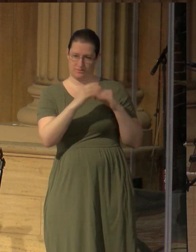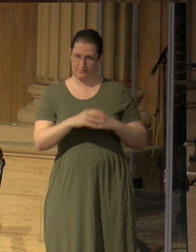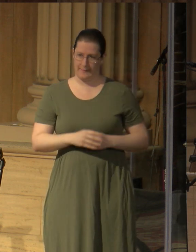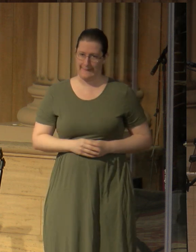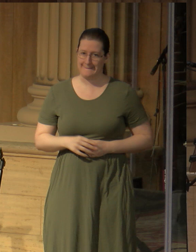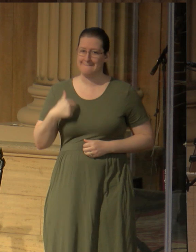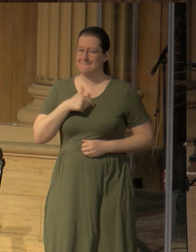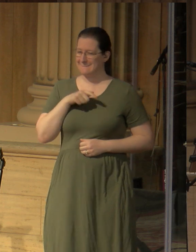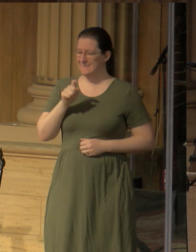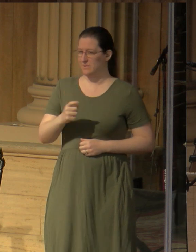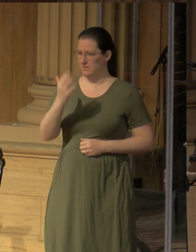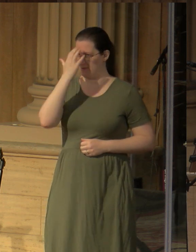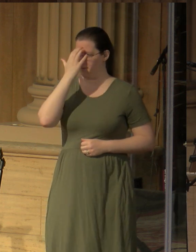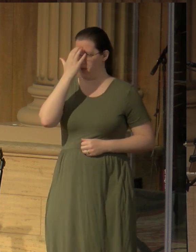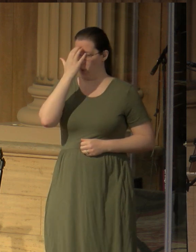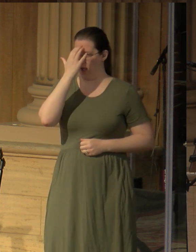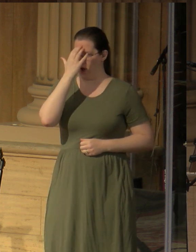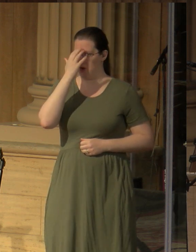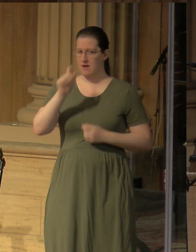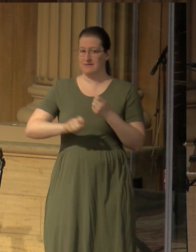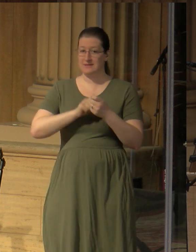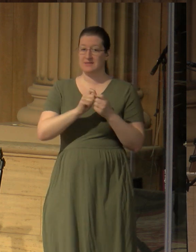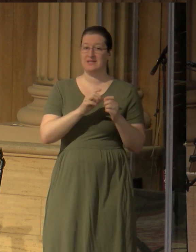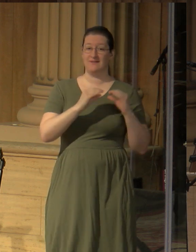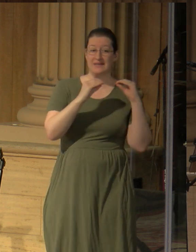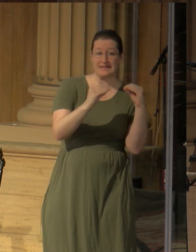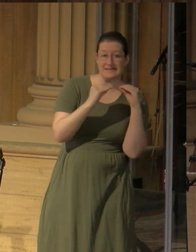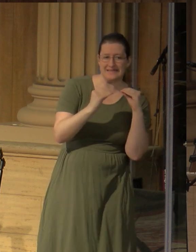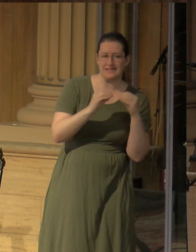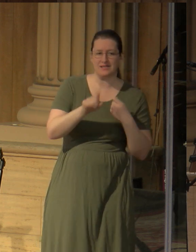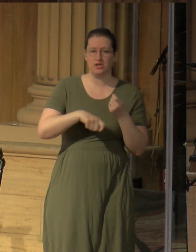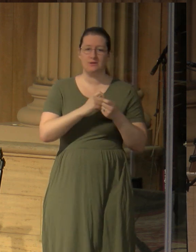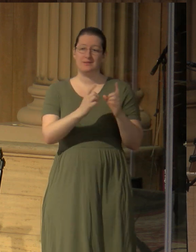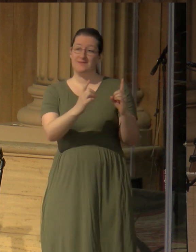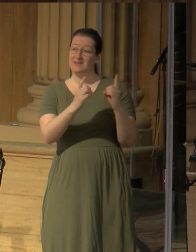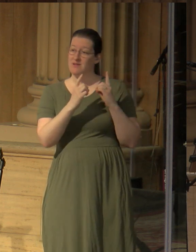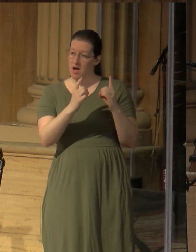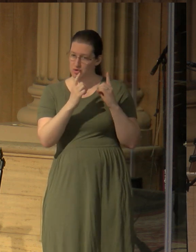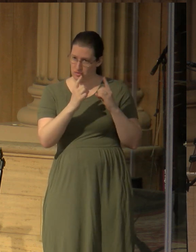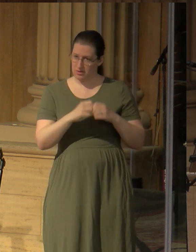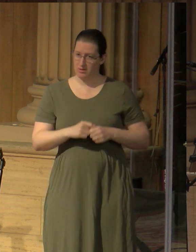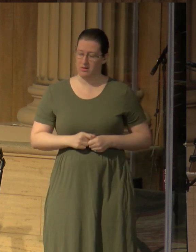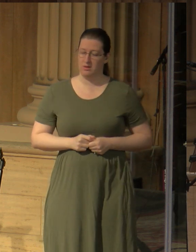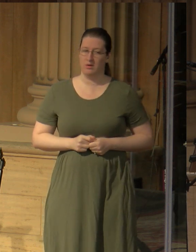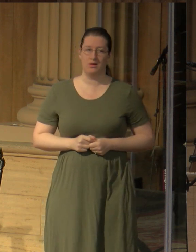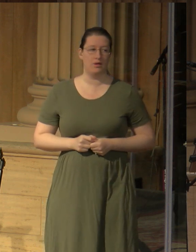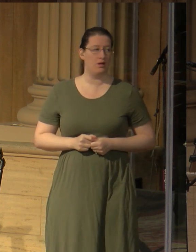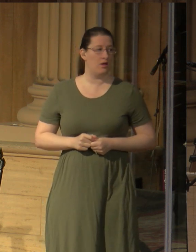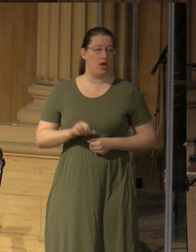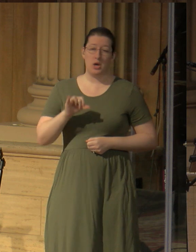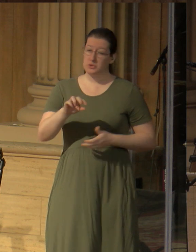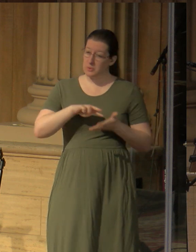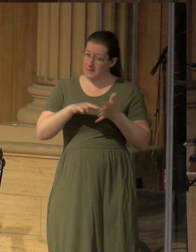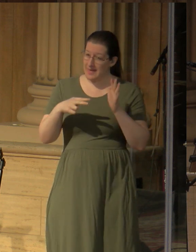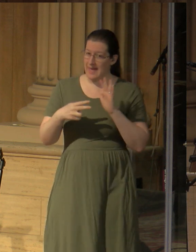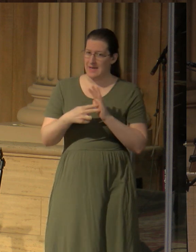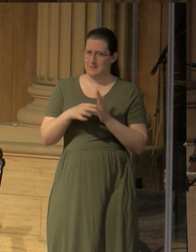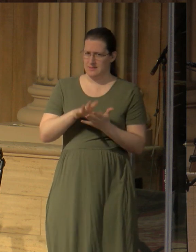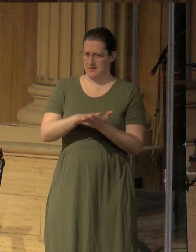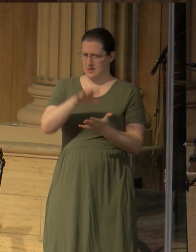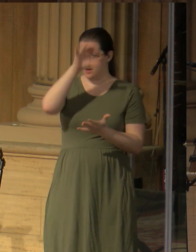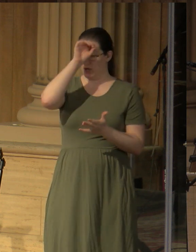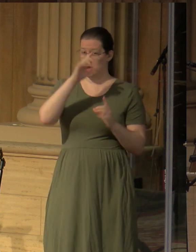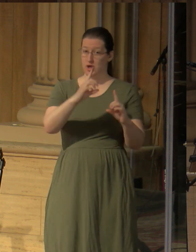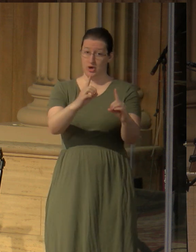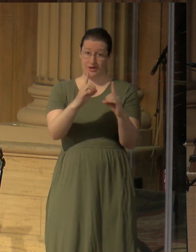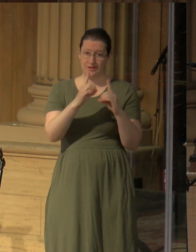of a certain kind of teaching or doctrine. And so this means that learning doctrine